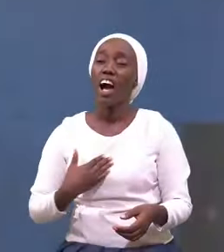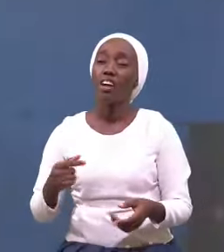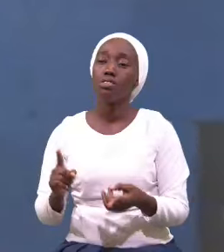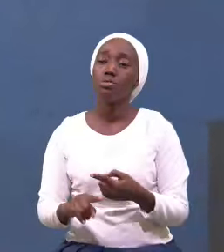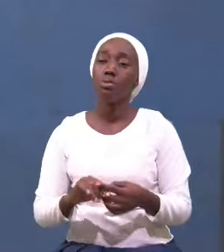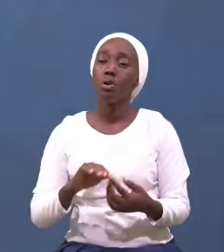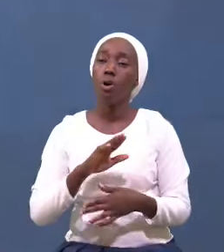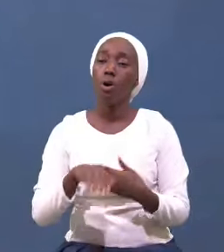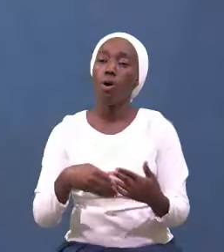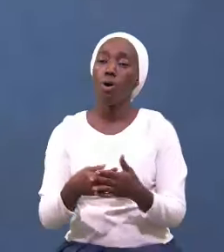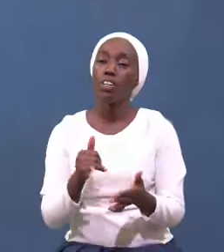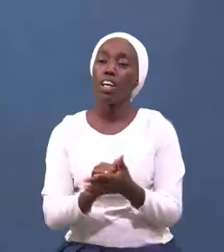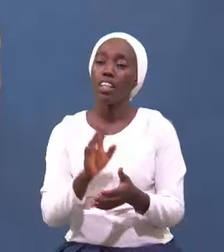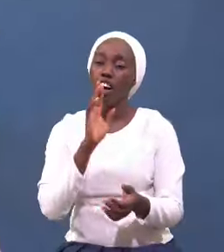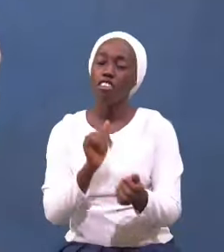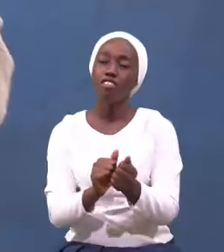far off.